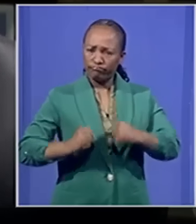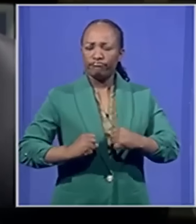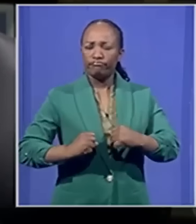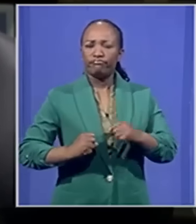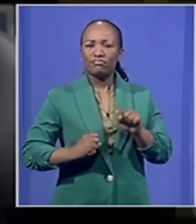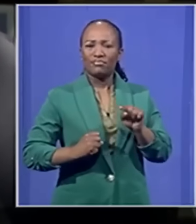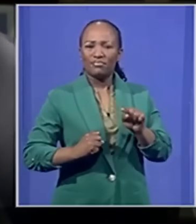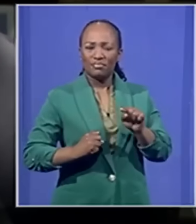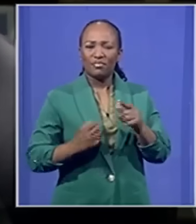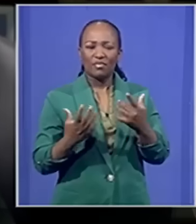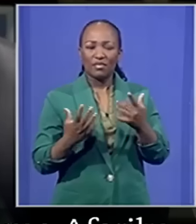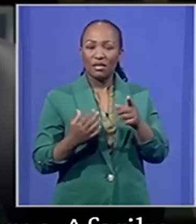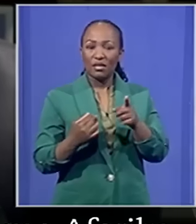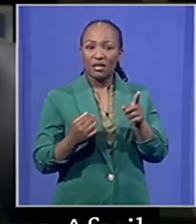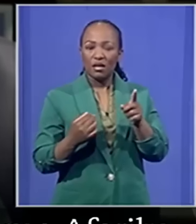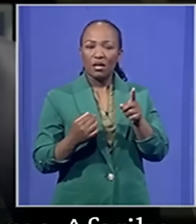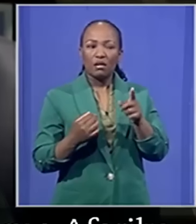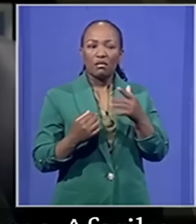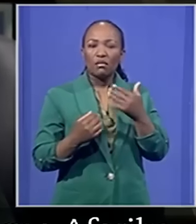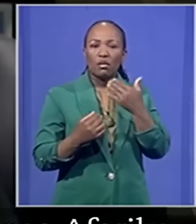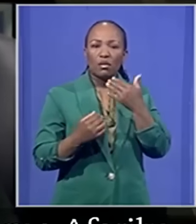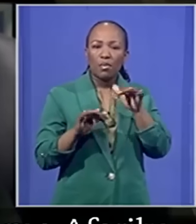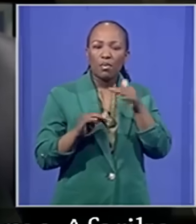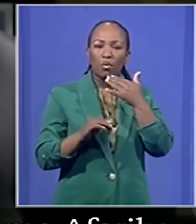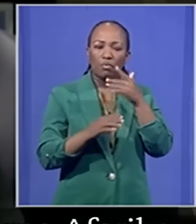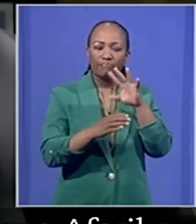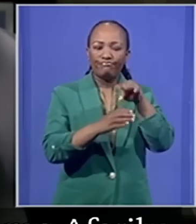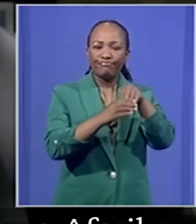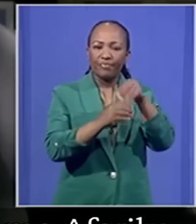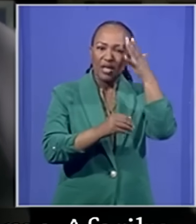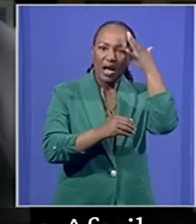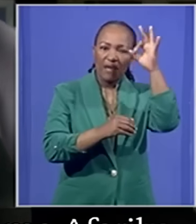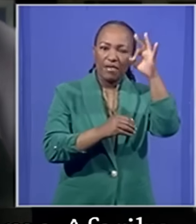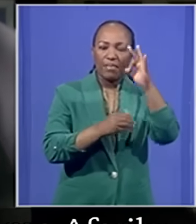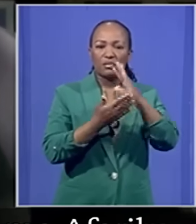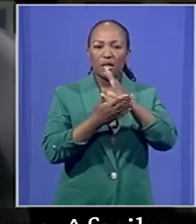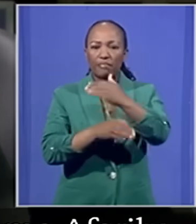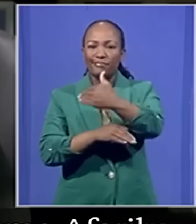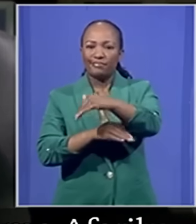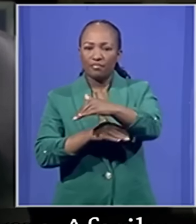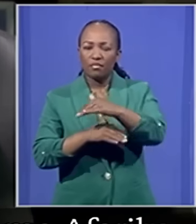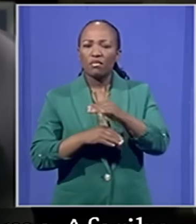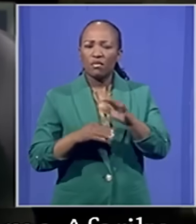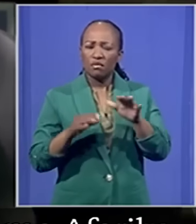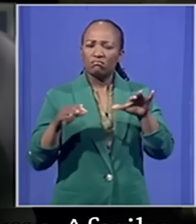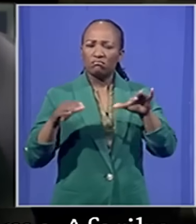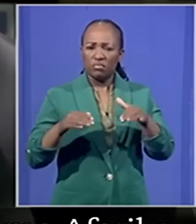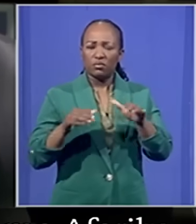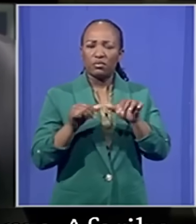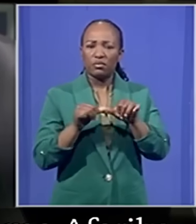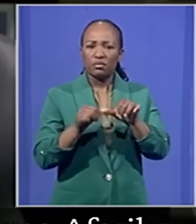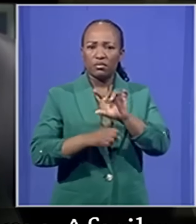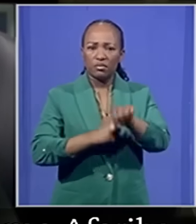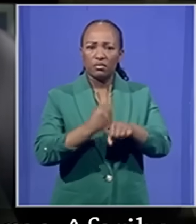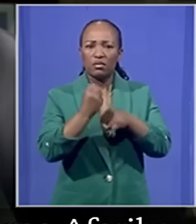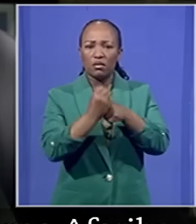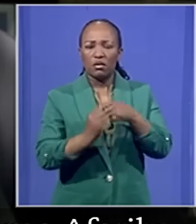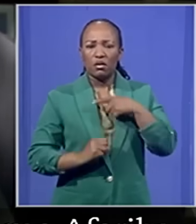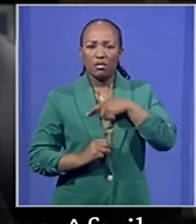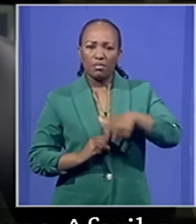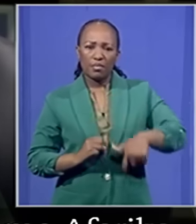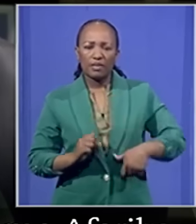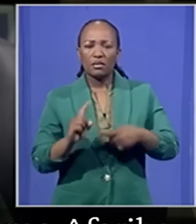the state and non-state actors, which is a process that is being led by the initiative where President Obasanjo